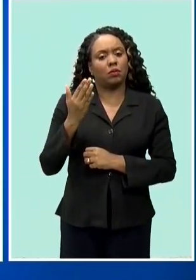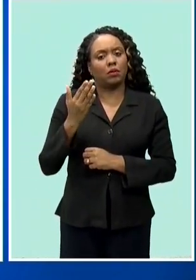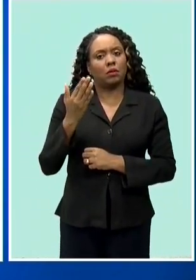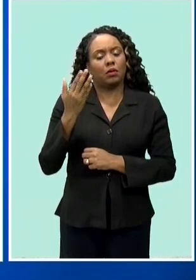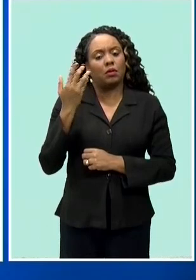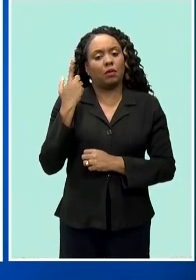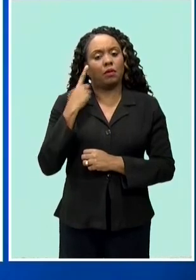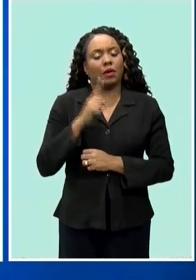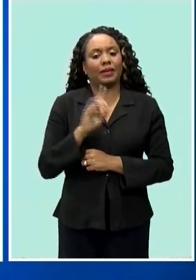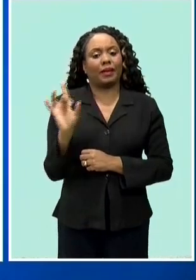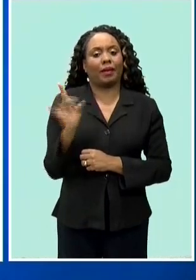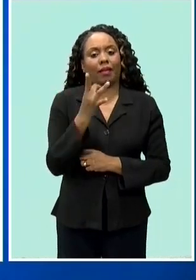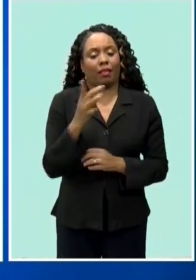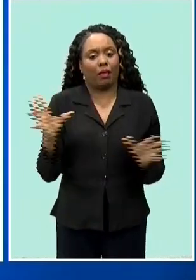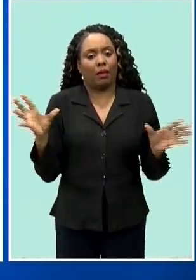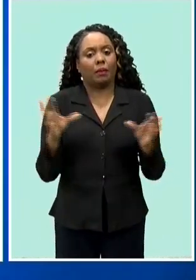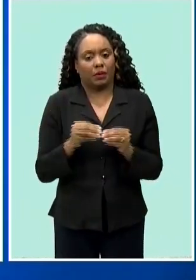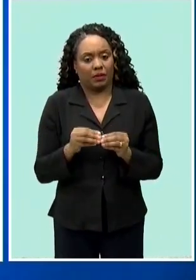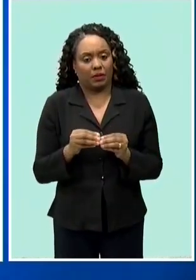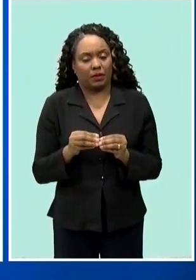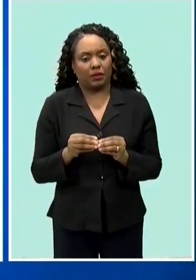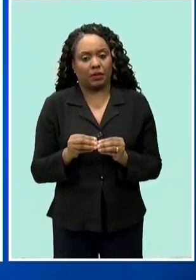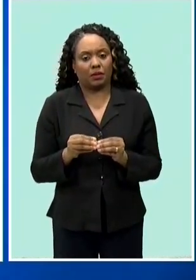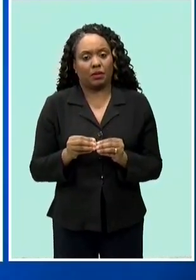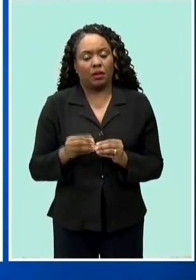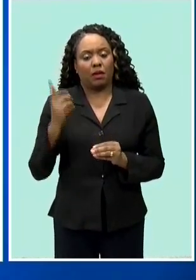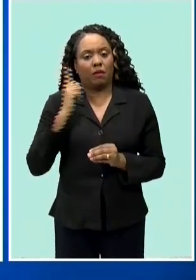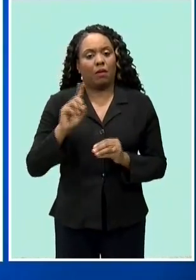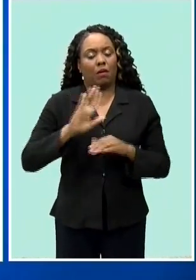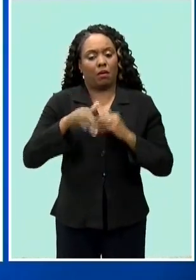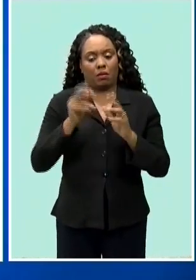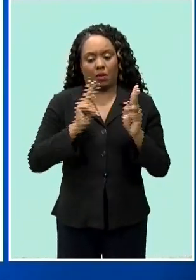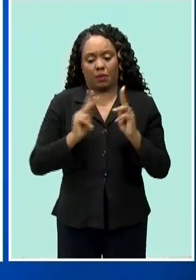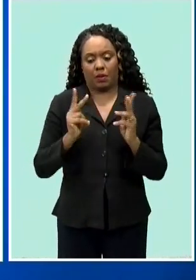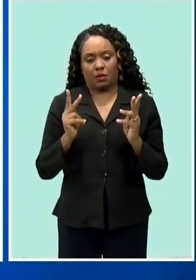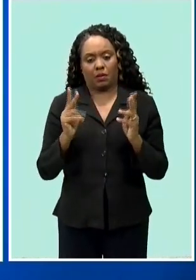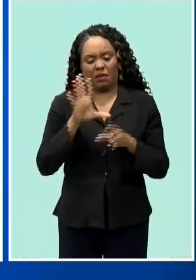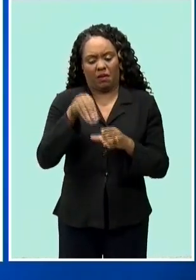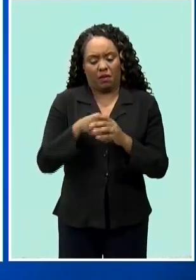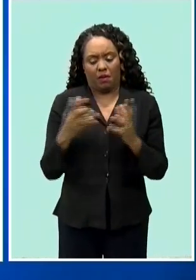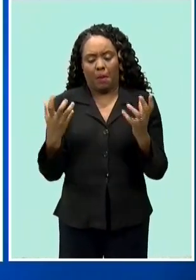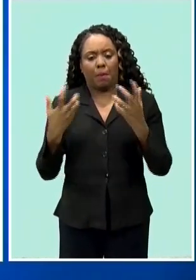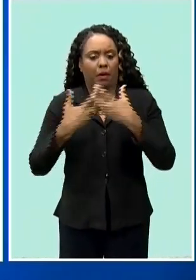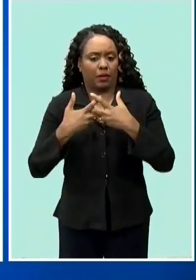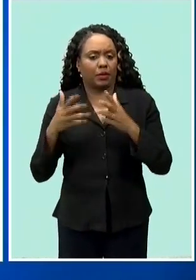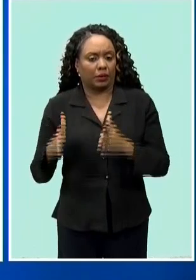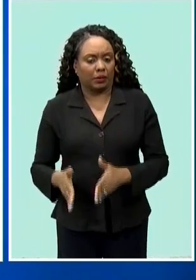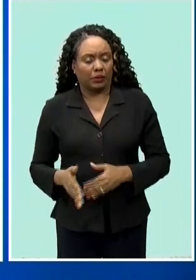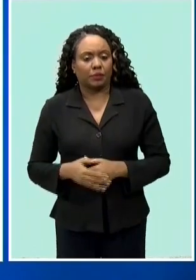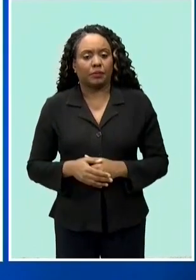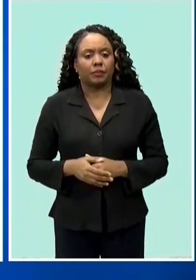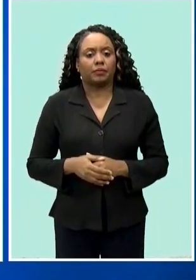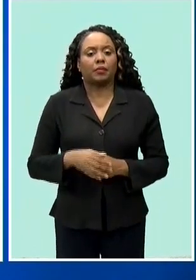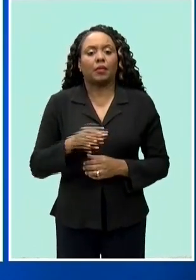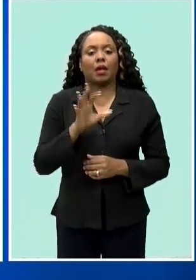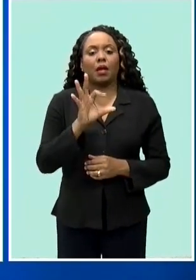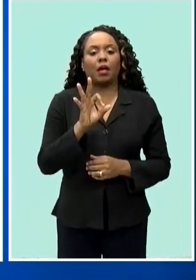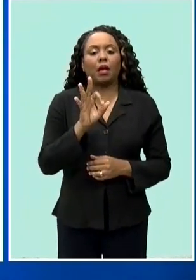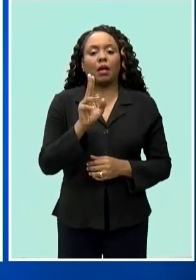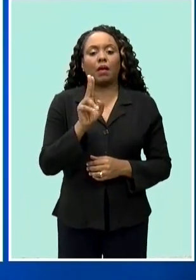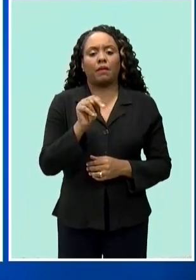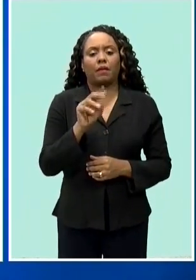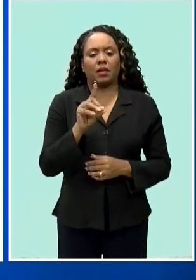the fund's 8th meeting of contributors and development partners at the Accra Beach Hotel. She says the fund, which was established to